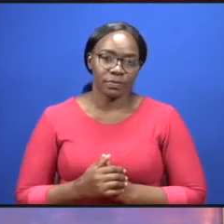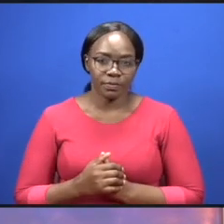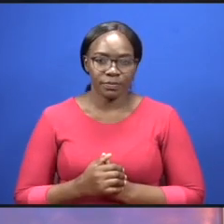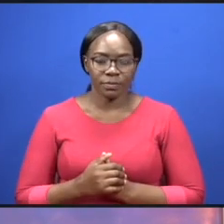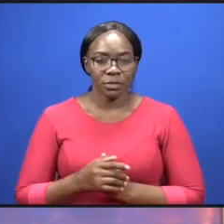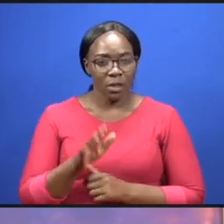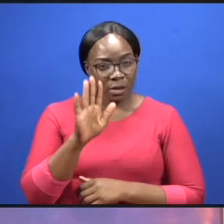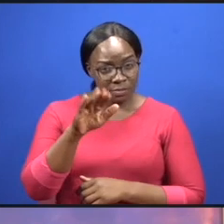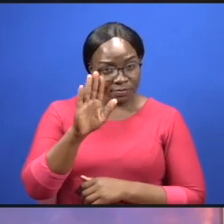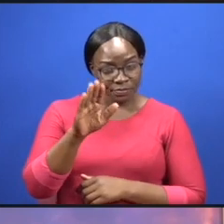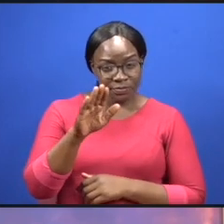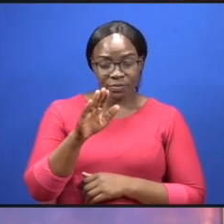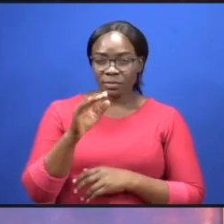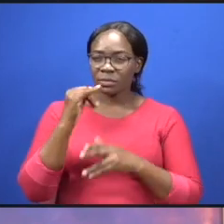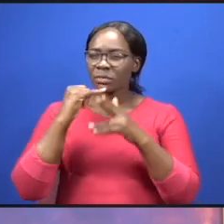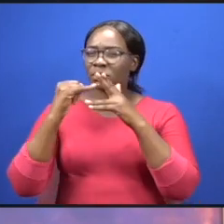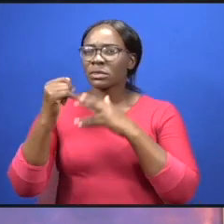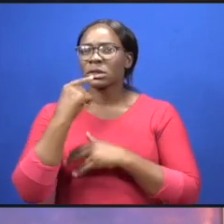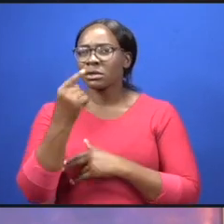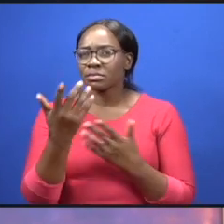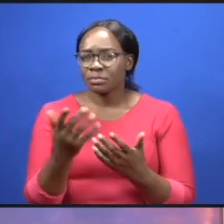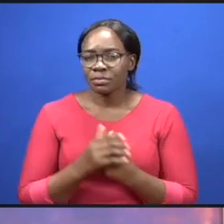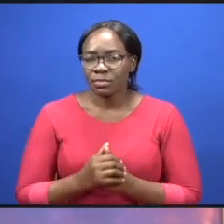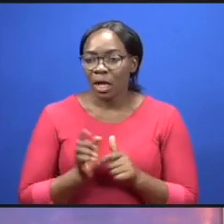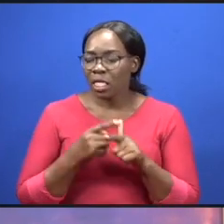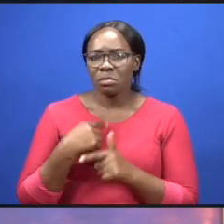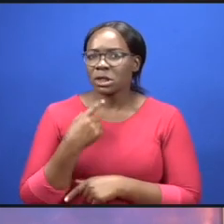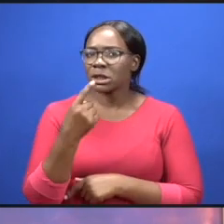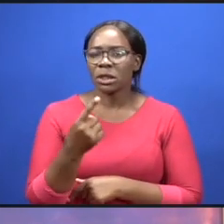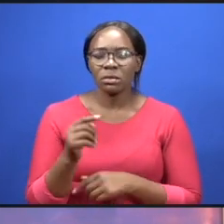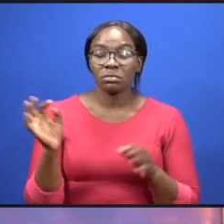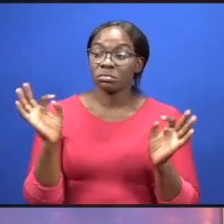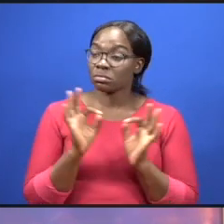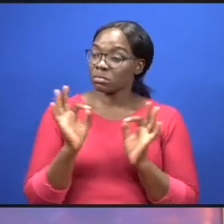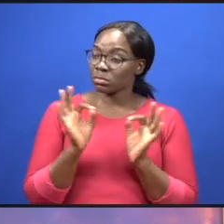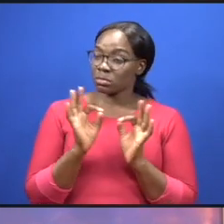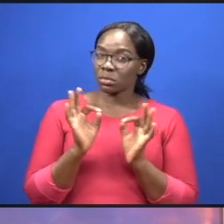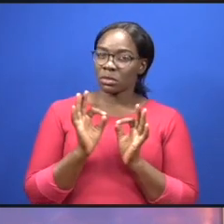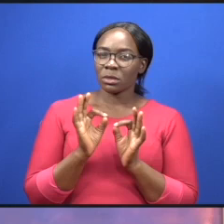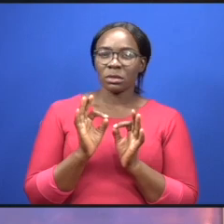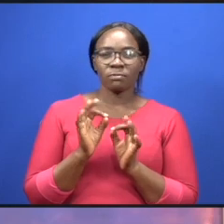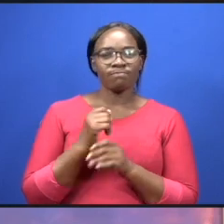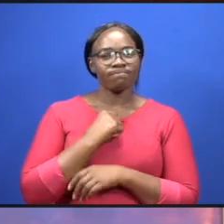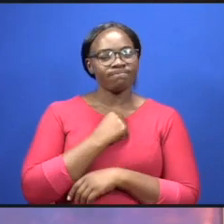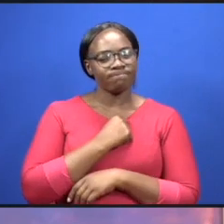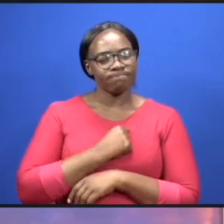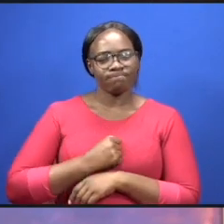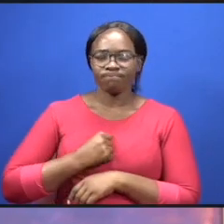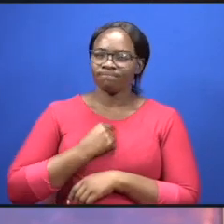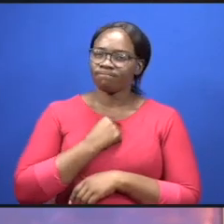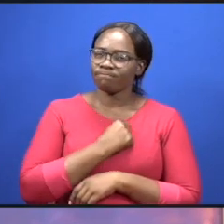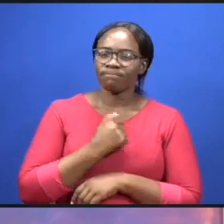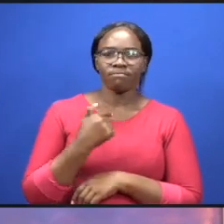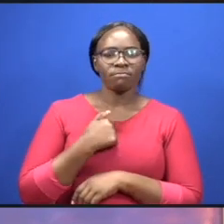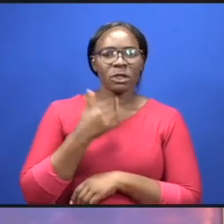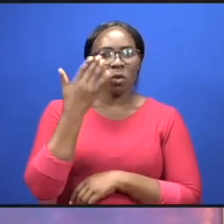Friends, listen to what Isaiah says. "Then I said, woe unto me,